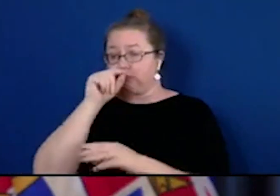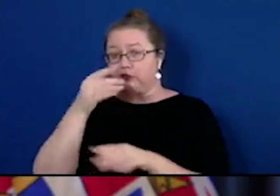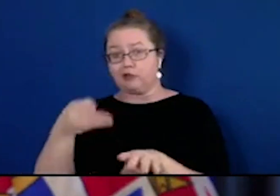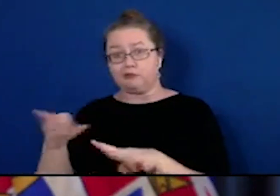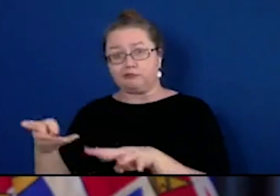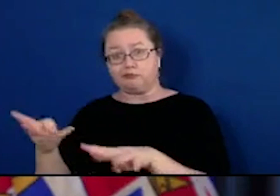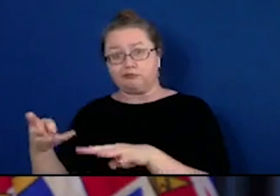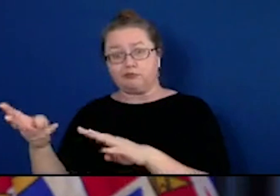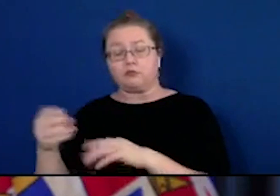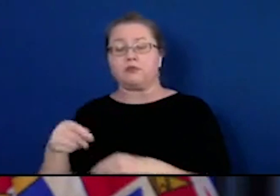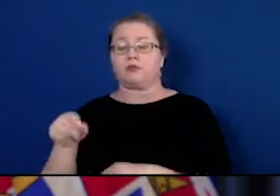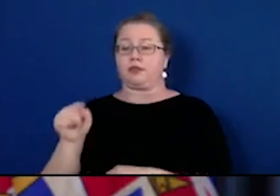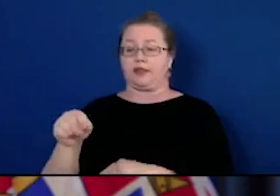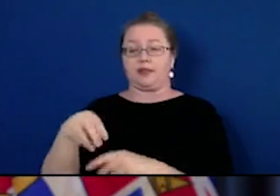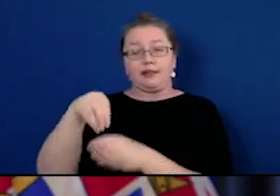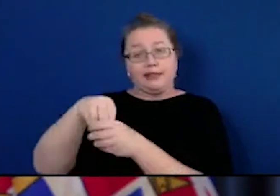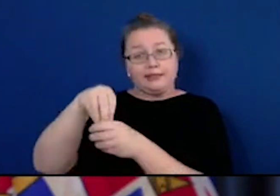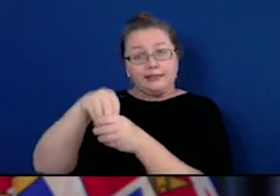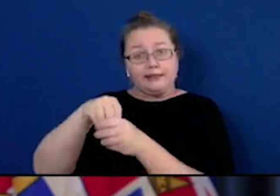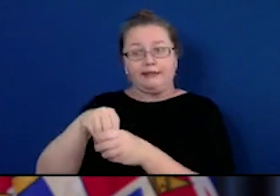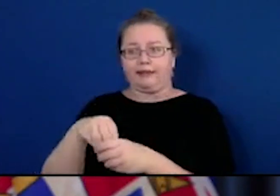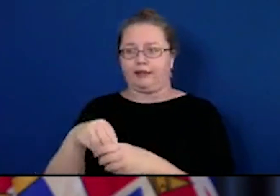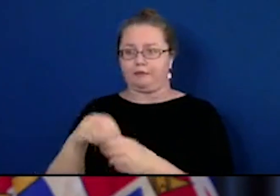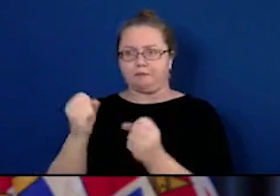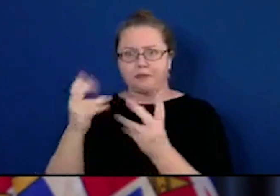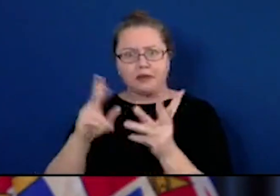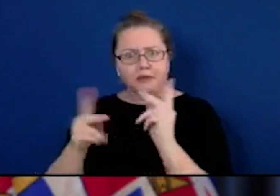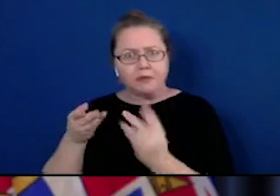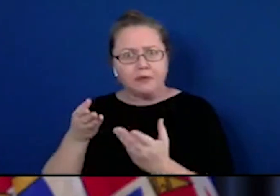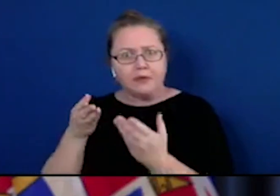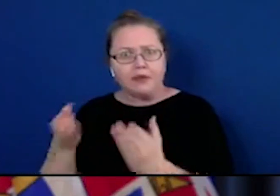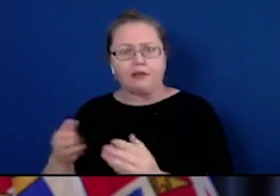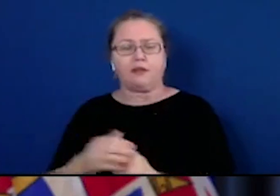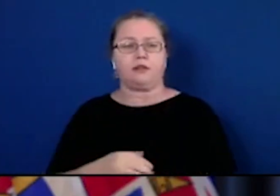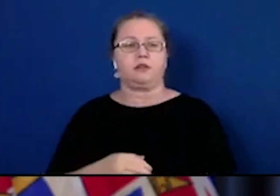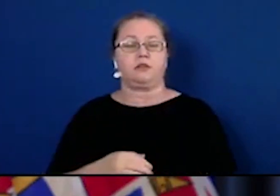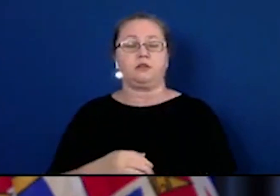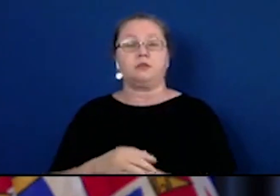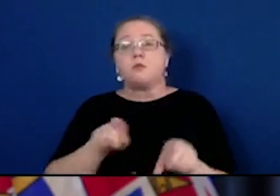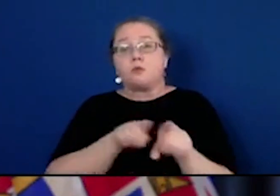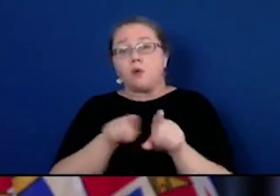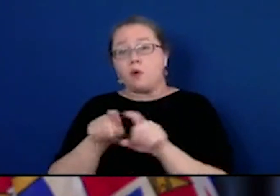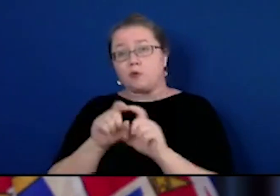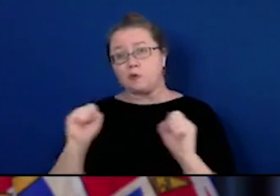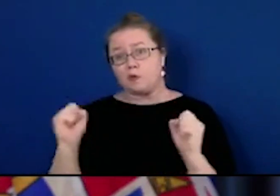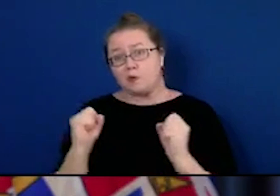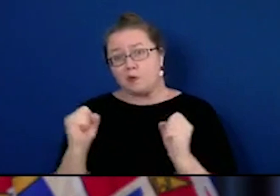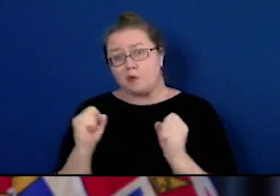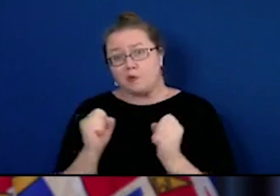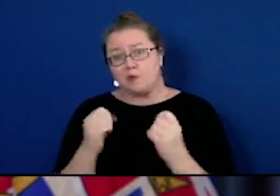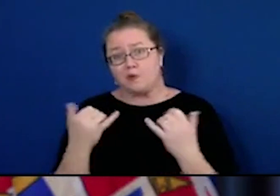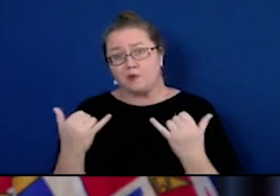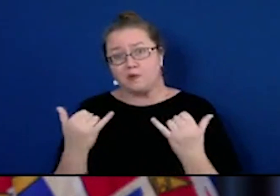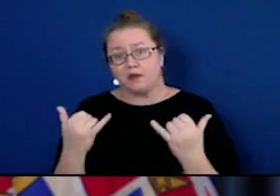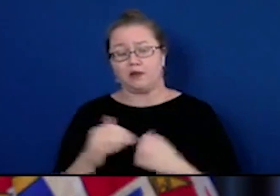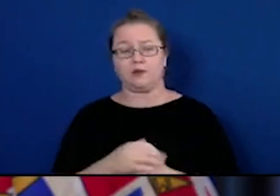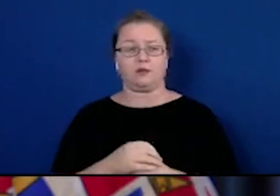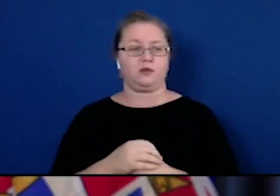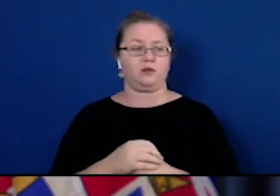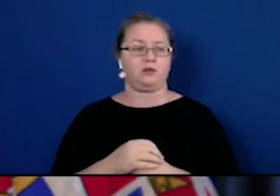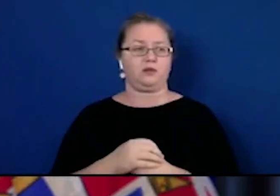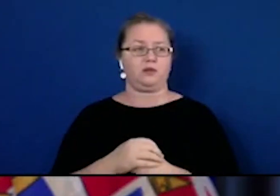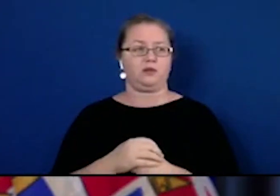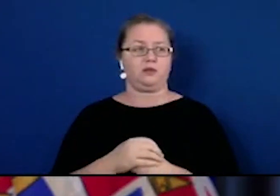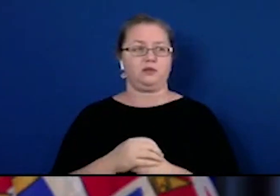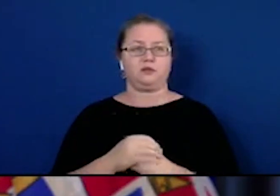large numbers of people in an indoor environment, colder weather, which we're learning again that this virus probably transmits more easily